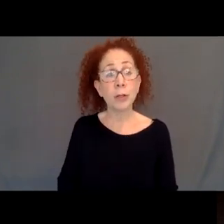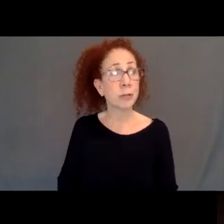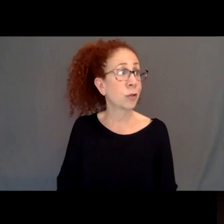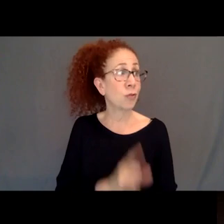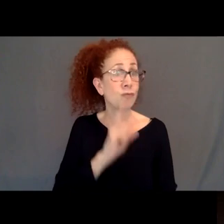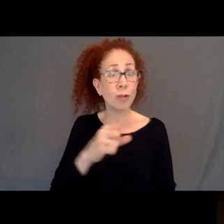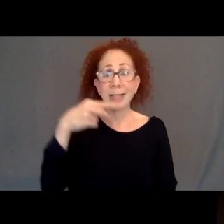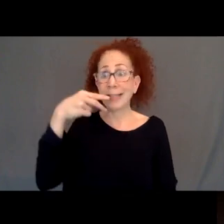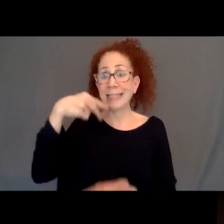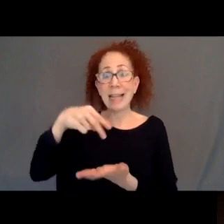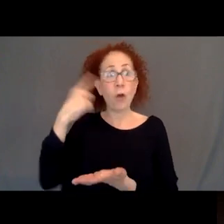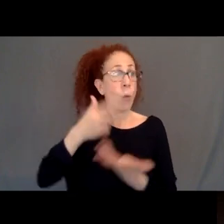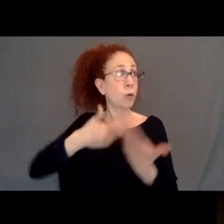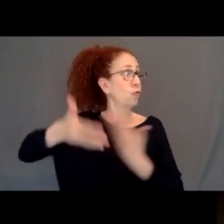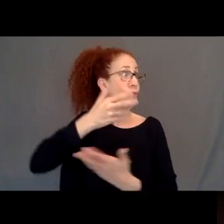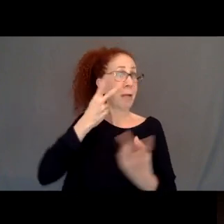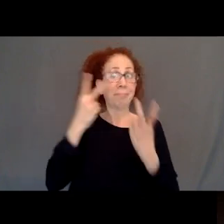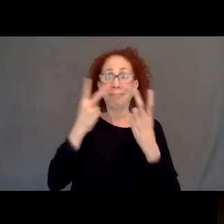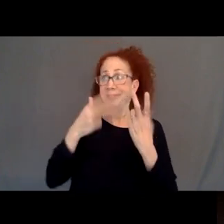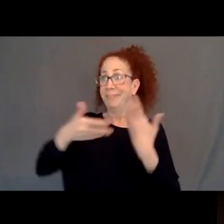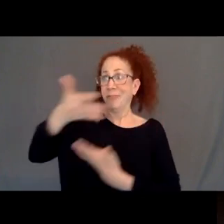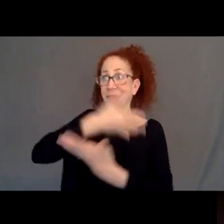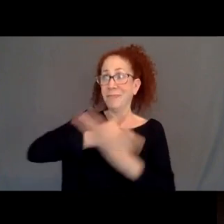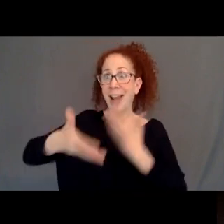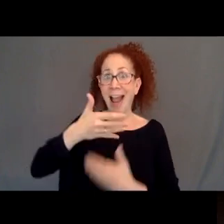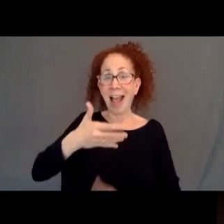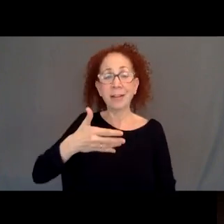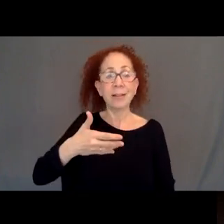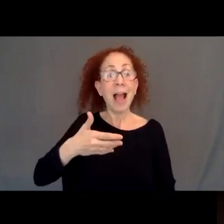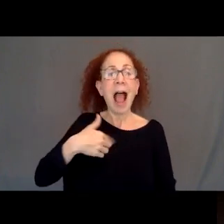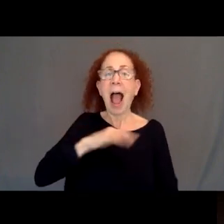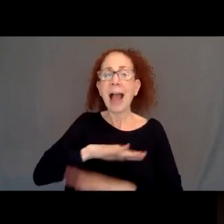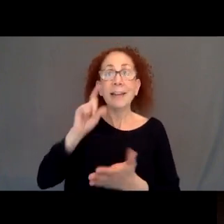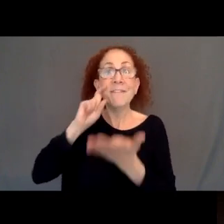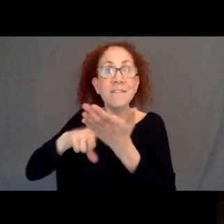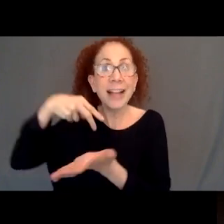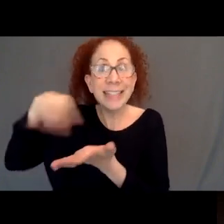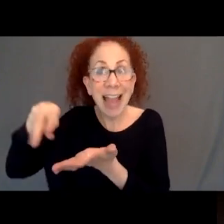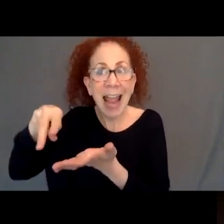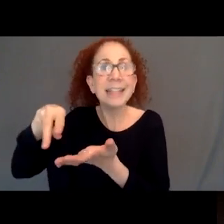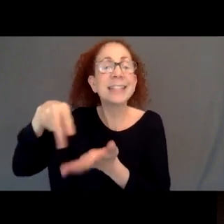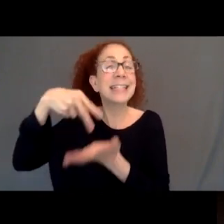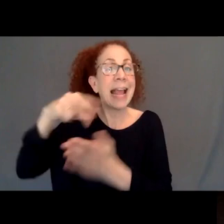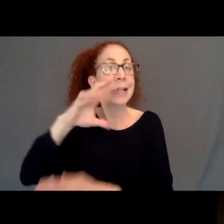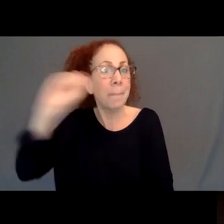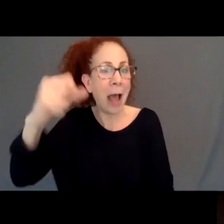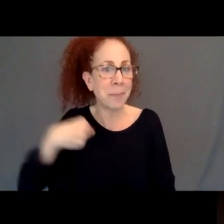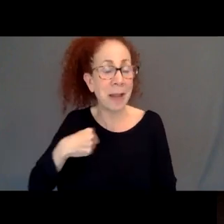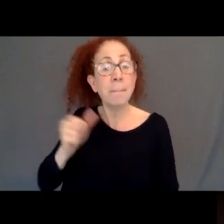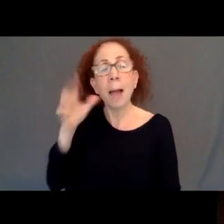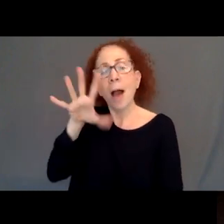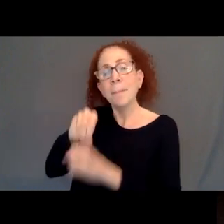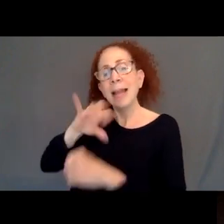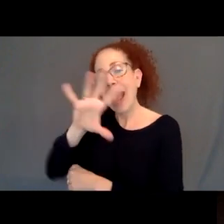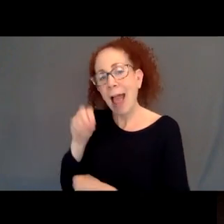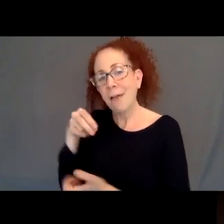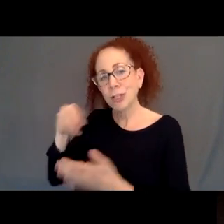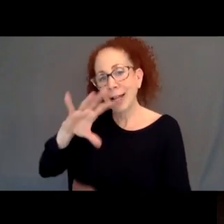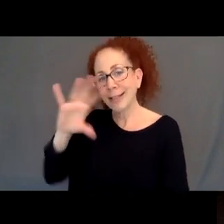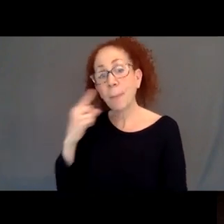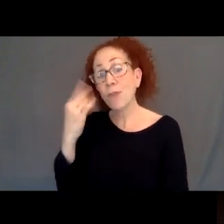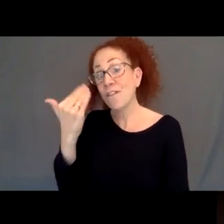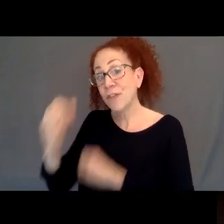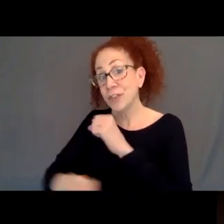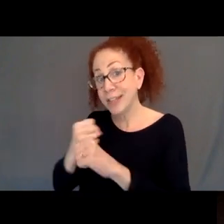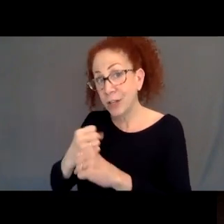was just always around me. I say all the time, I didn't find dance, dance found me. My mom, she was in an African dance company for about 15 years,